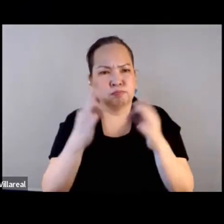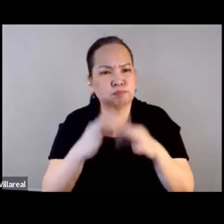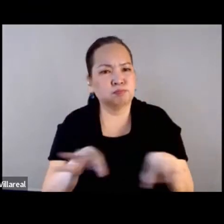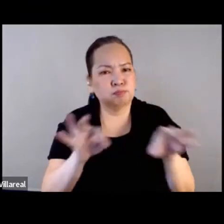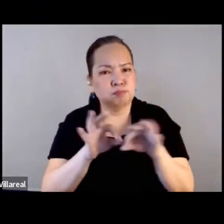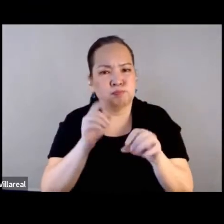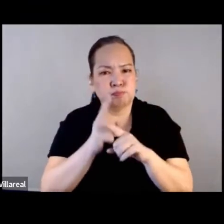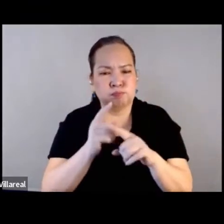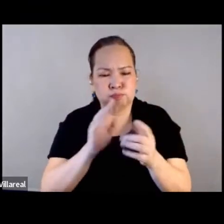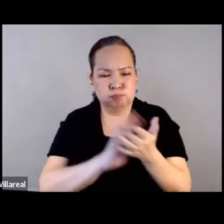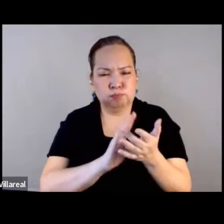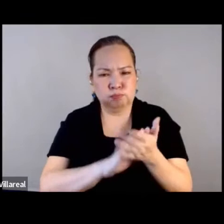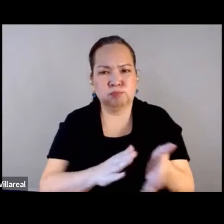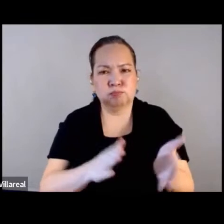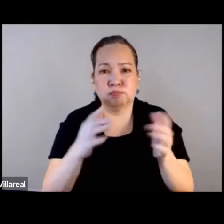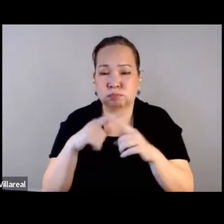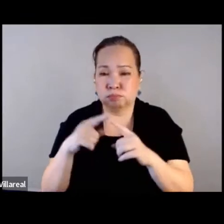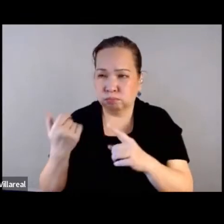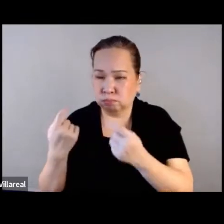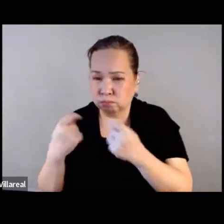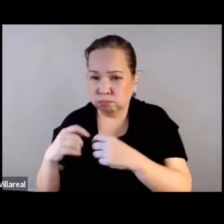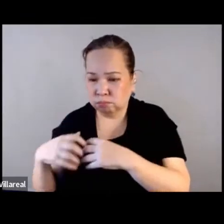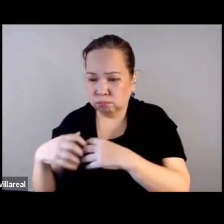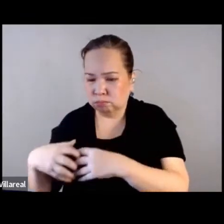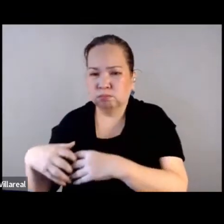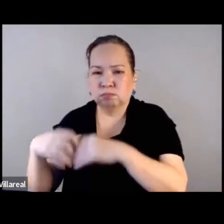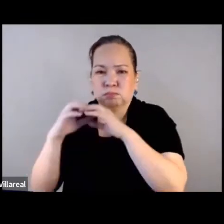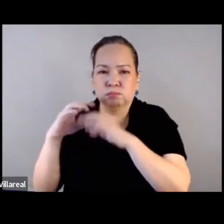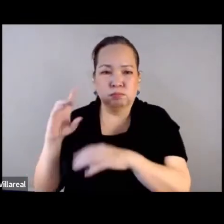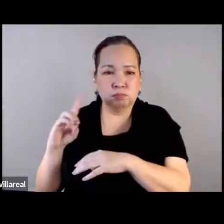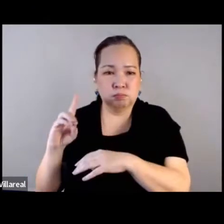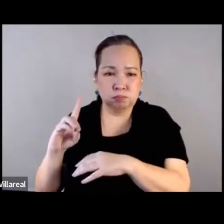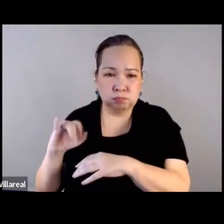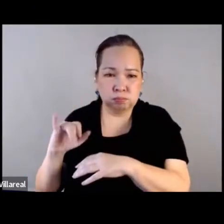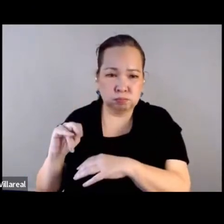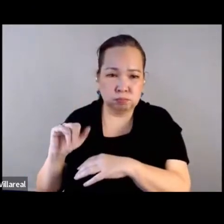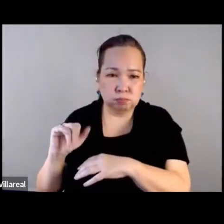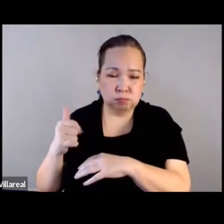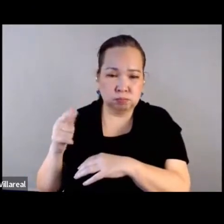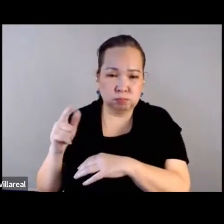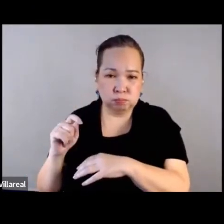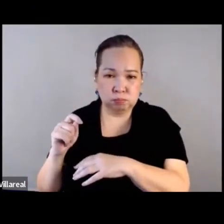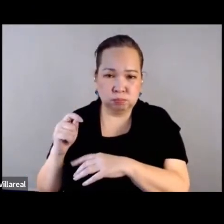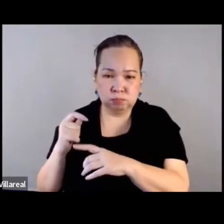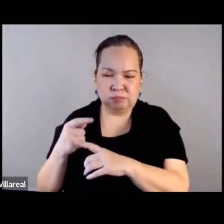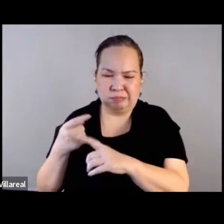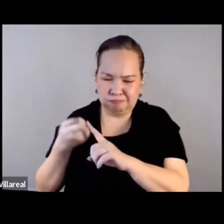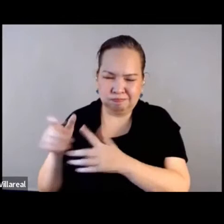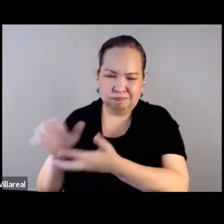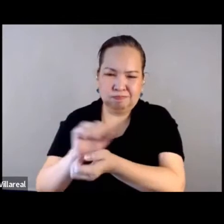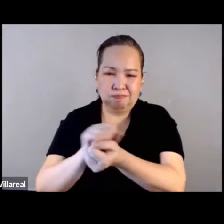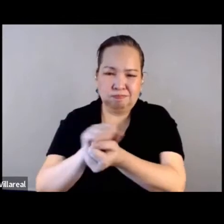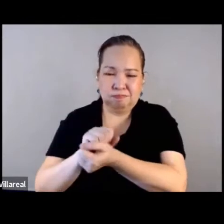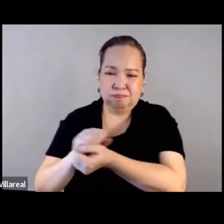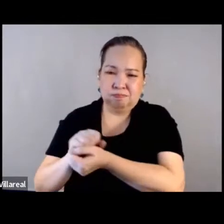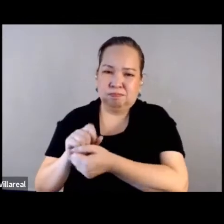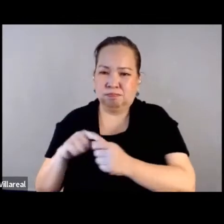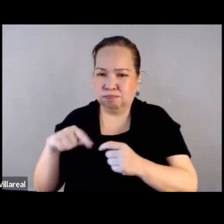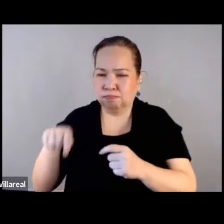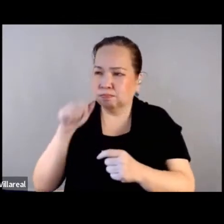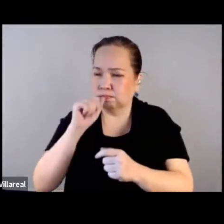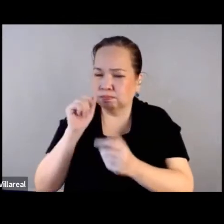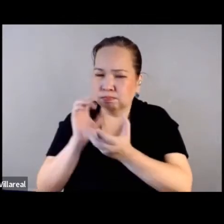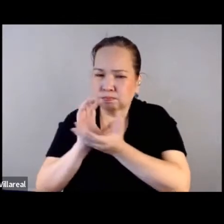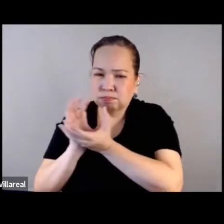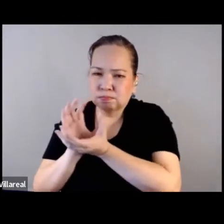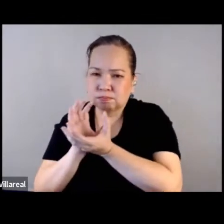we continue to rebuild Dinagat Islands from Typhoon Odette, our communities have persevered through the